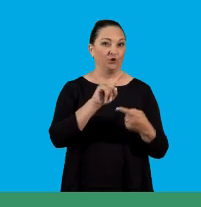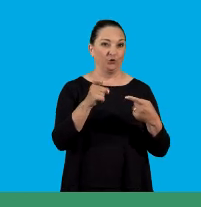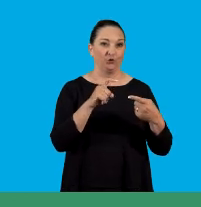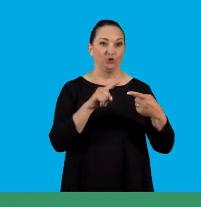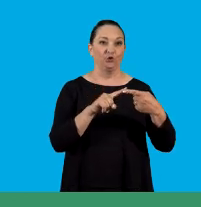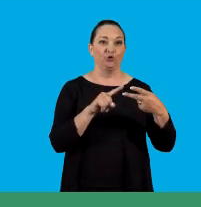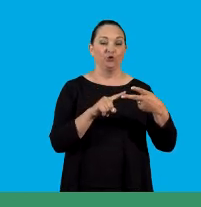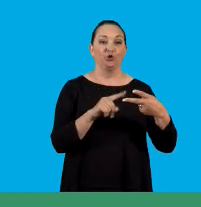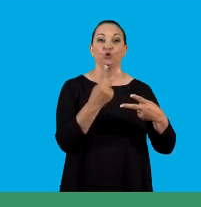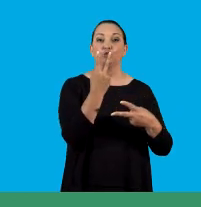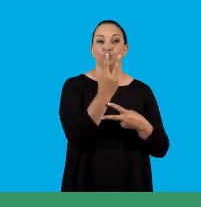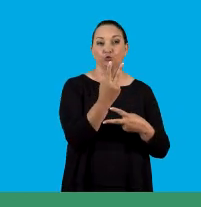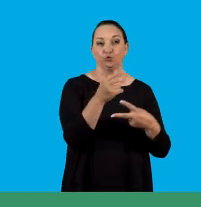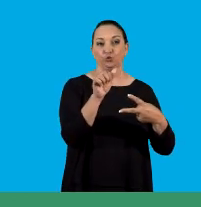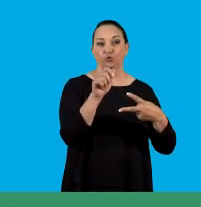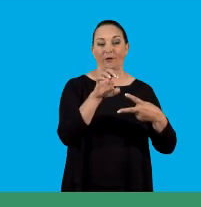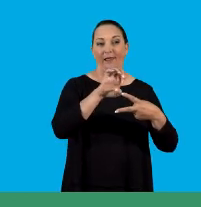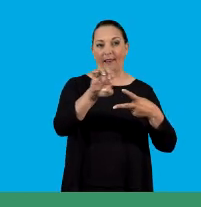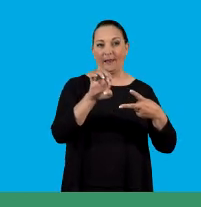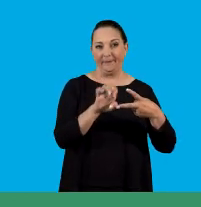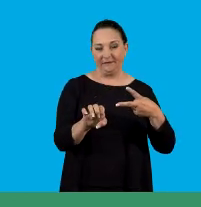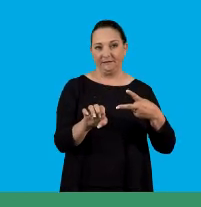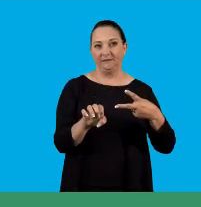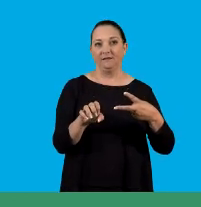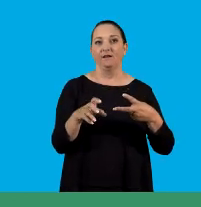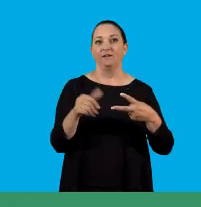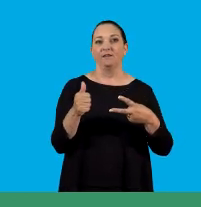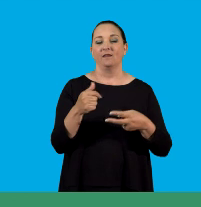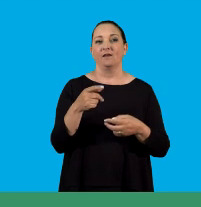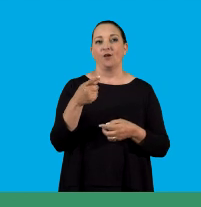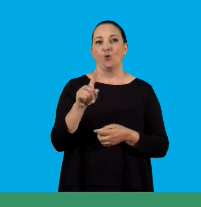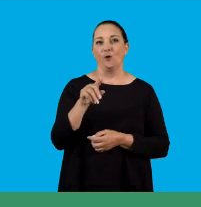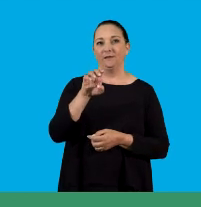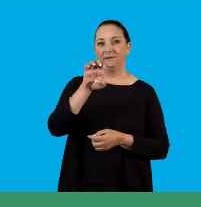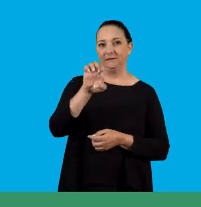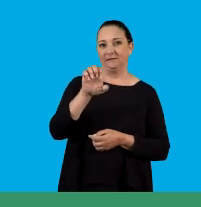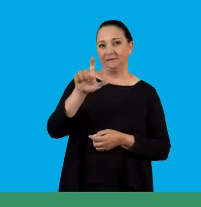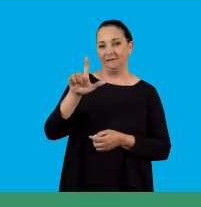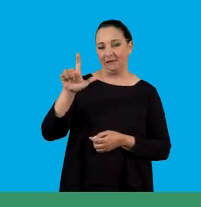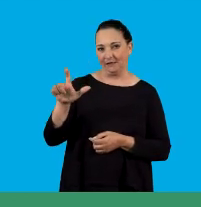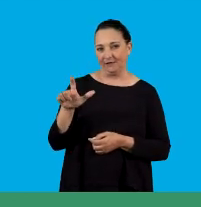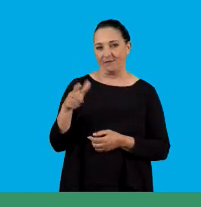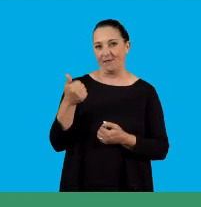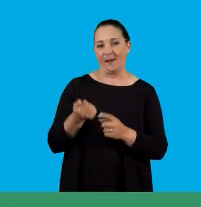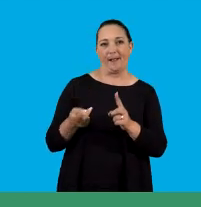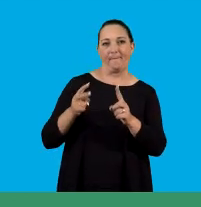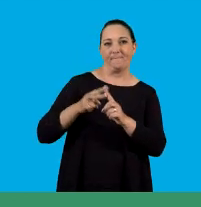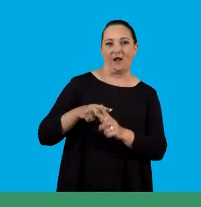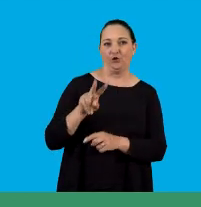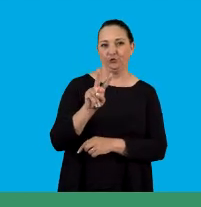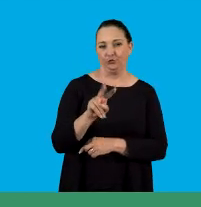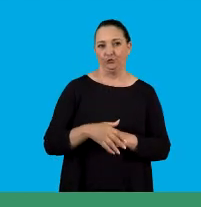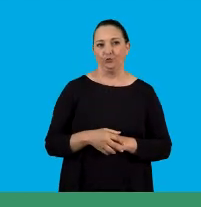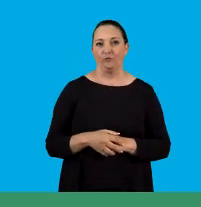identify 2 total quality management elements applied by Earth Leather Limited. Motivate your answer